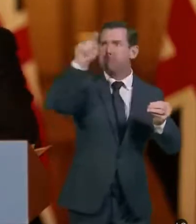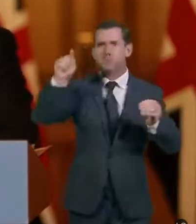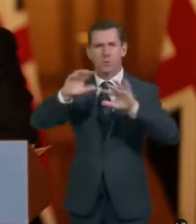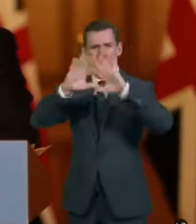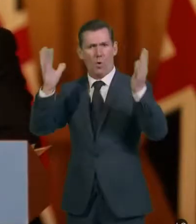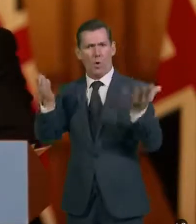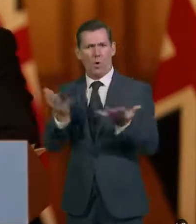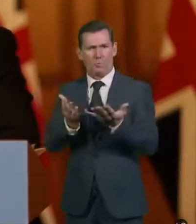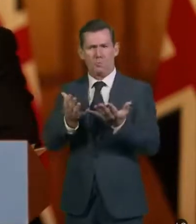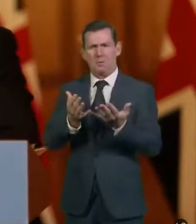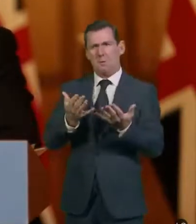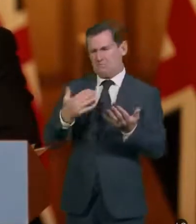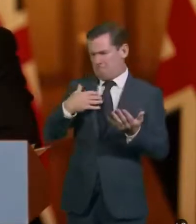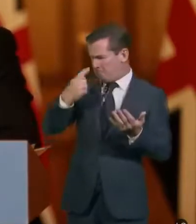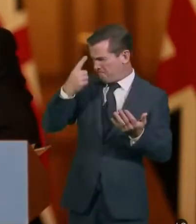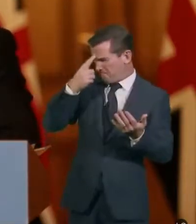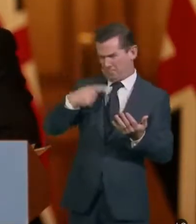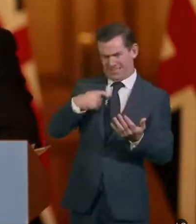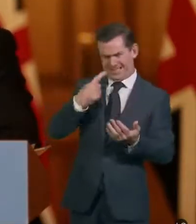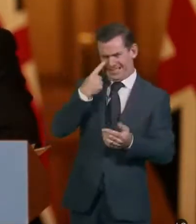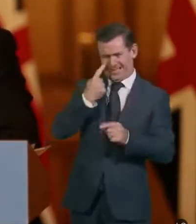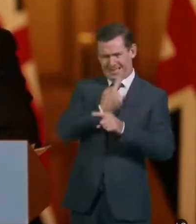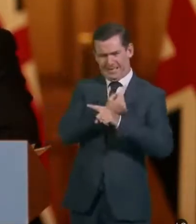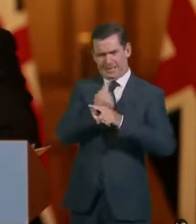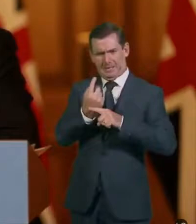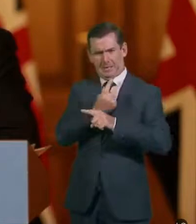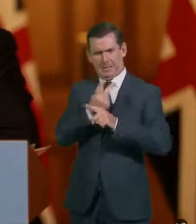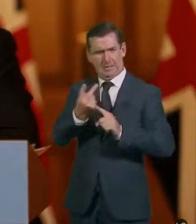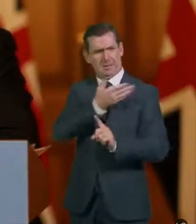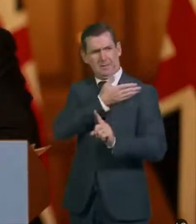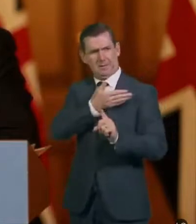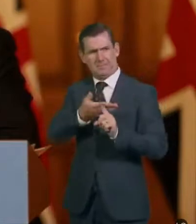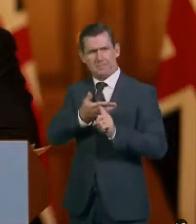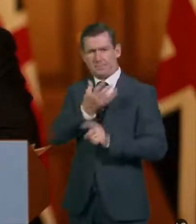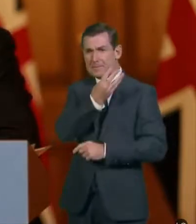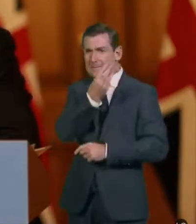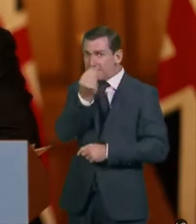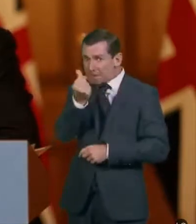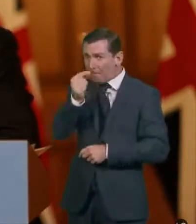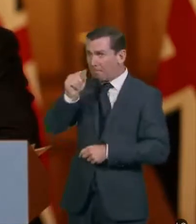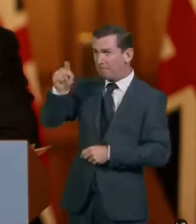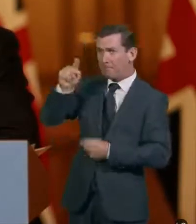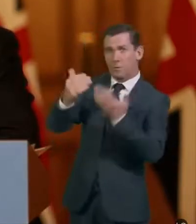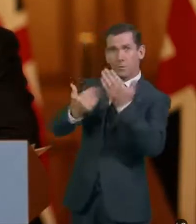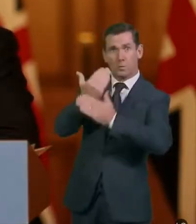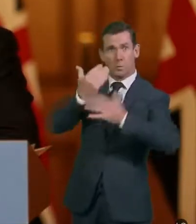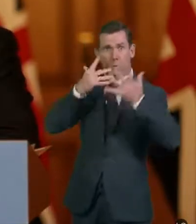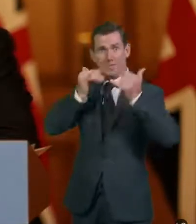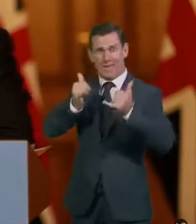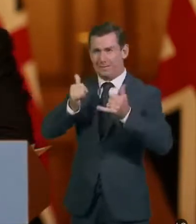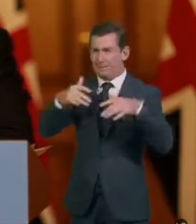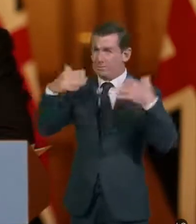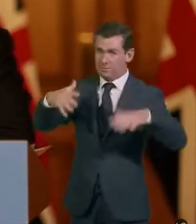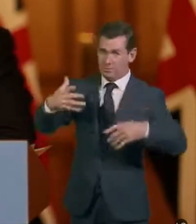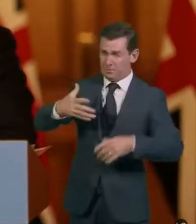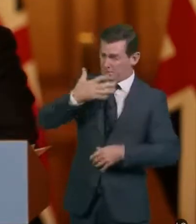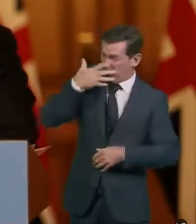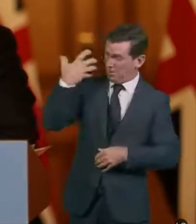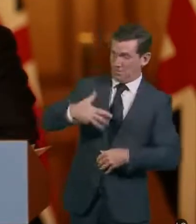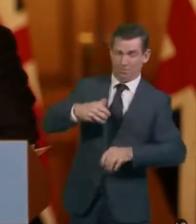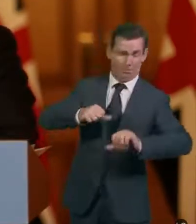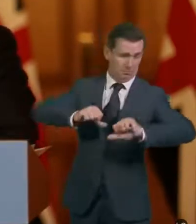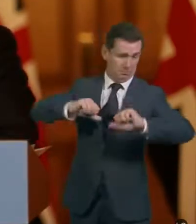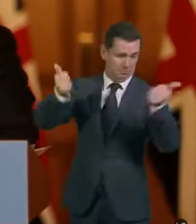few weeks that some of these new tests are highly effective and can help us